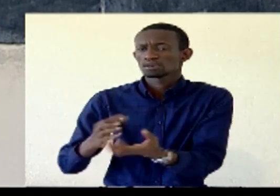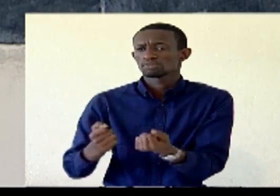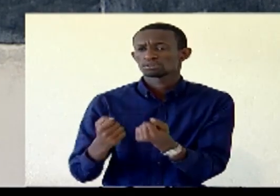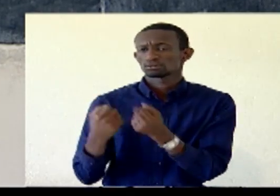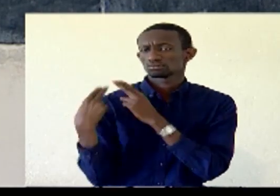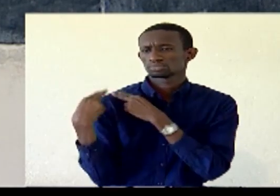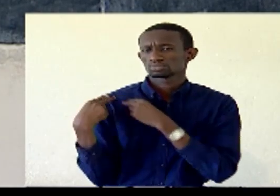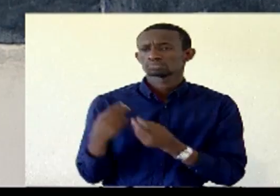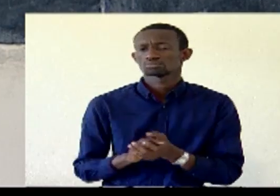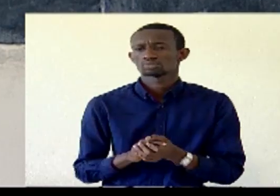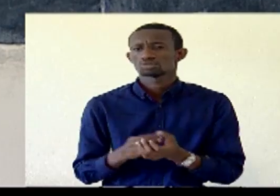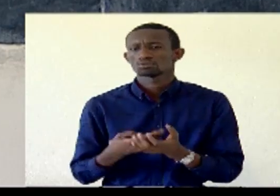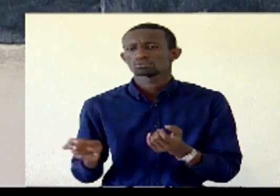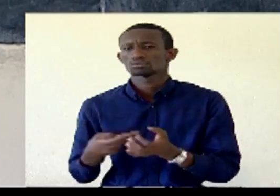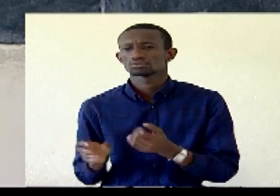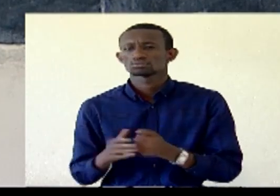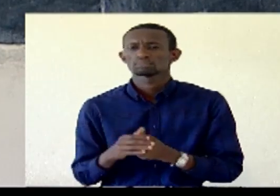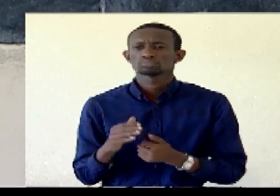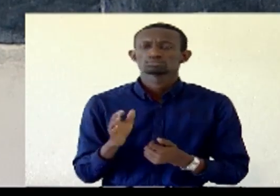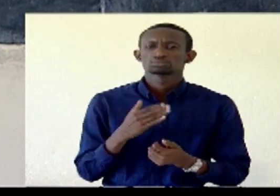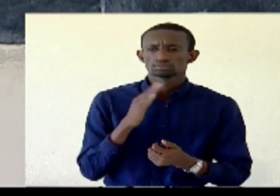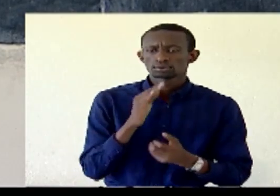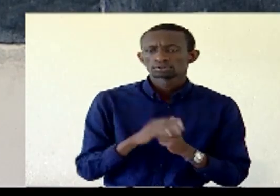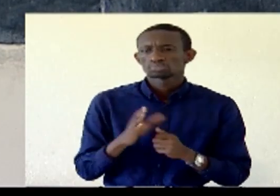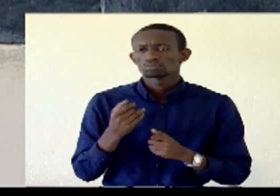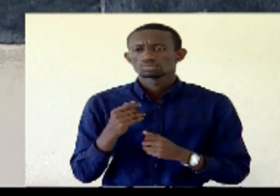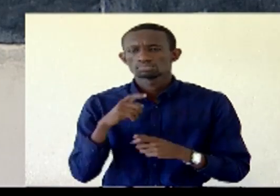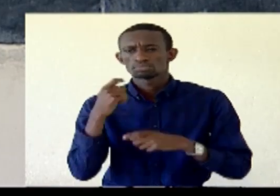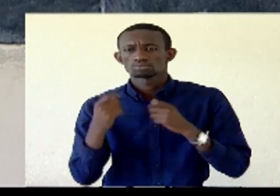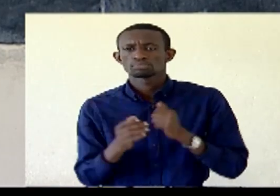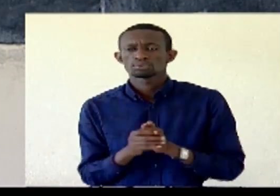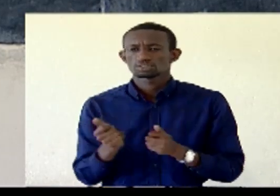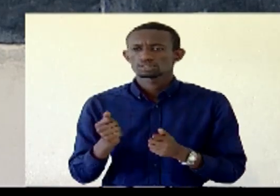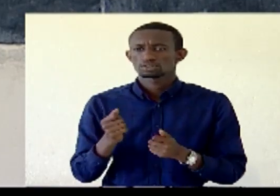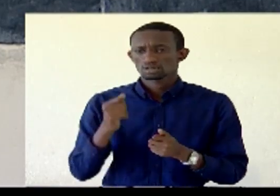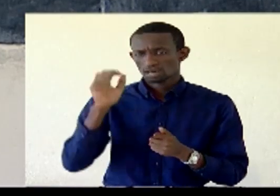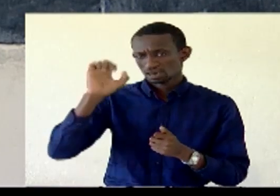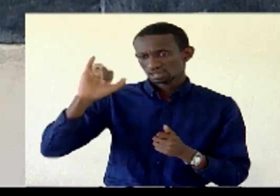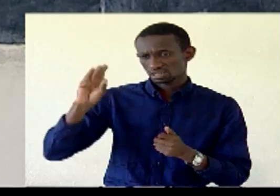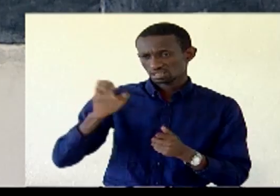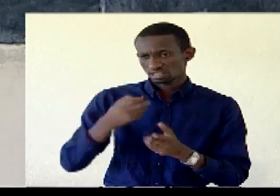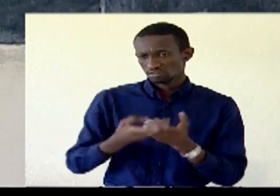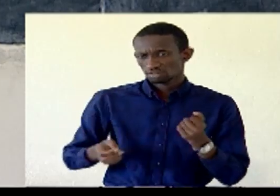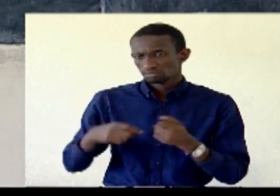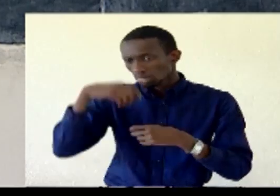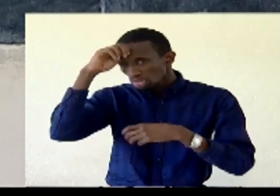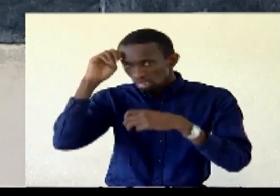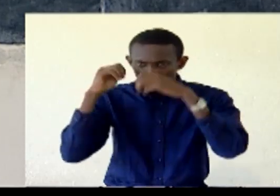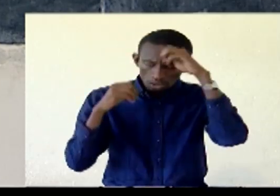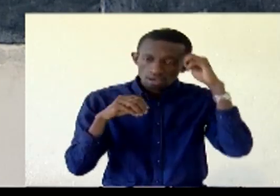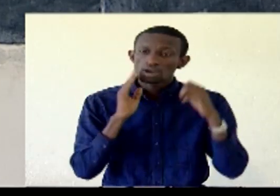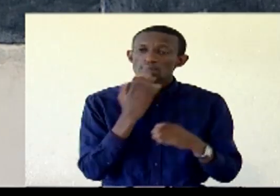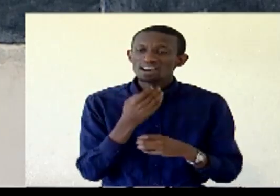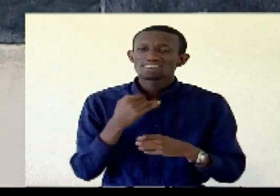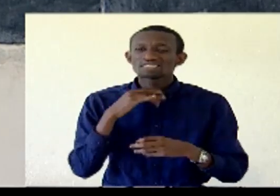acid, excess water in form of sweat. We talked about the kidney, and